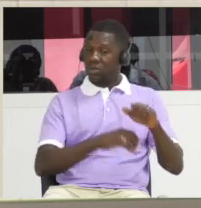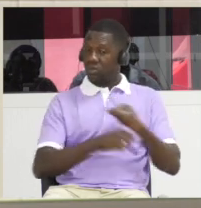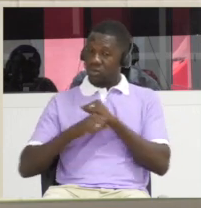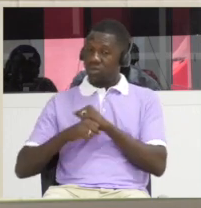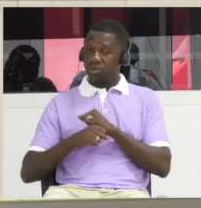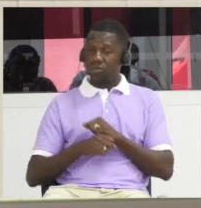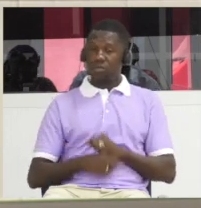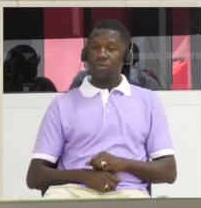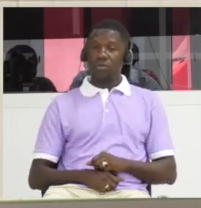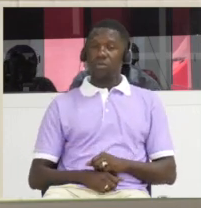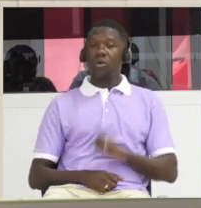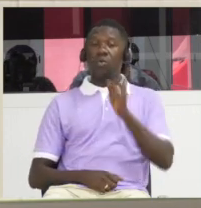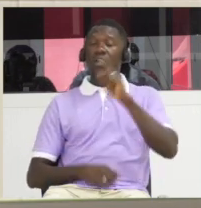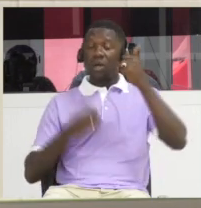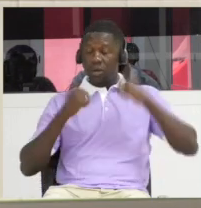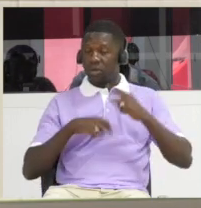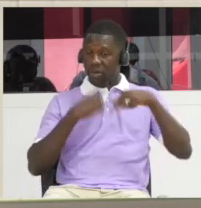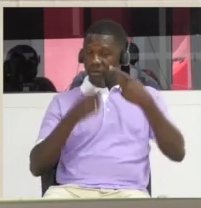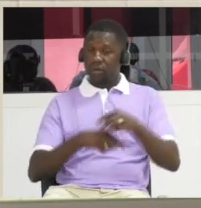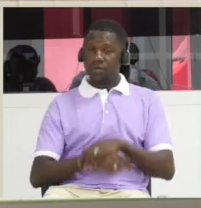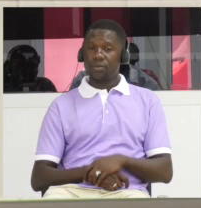you know, they took the president to the vessel, and